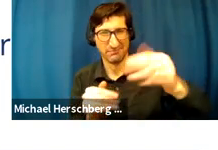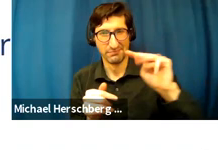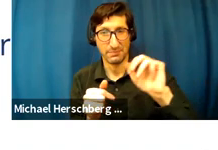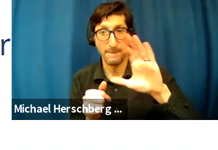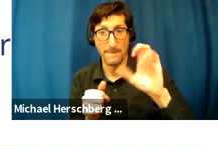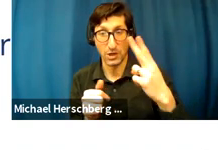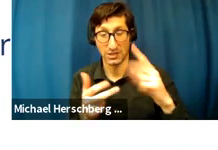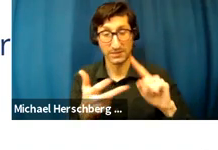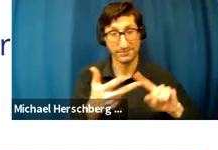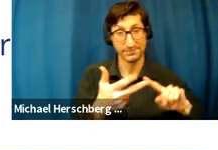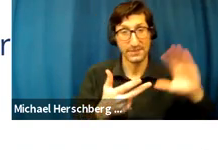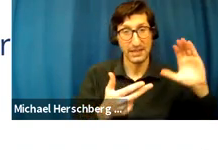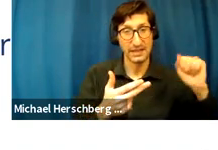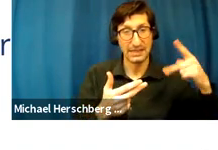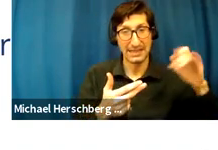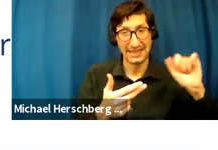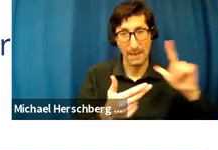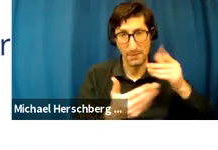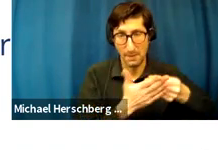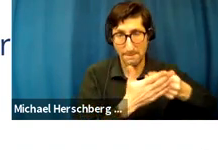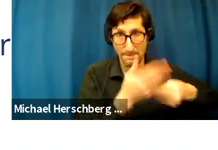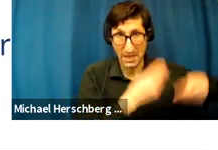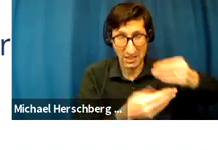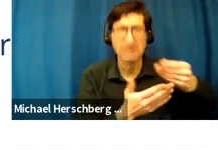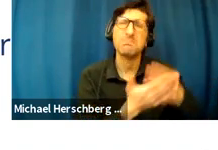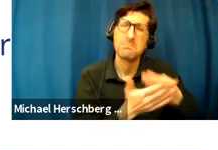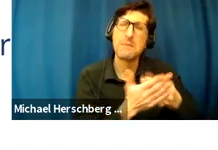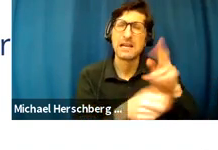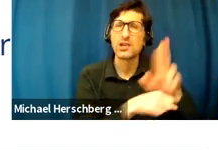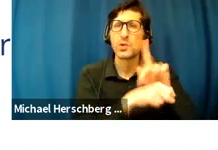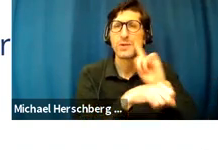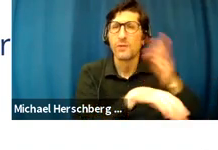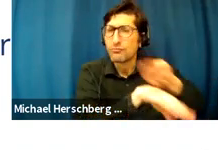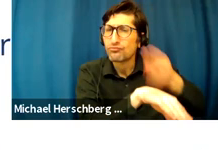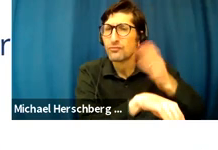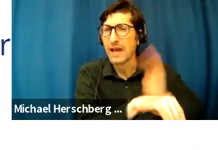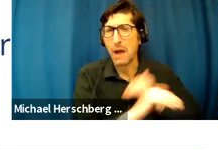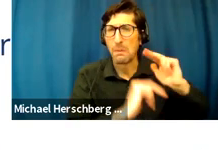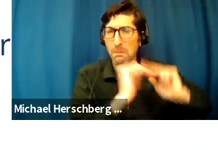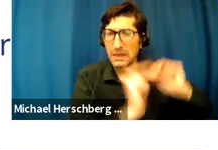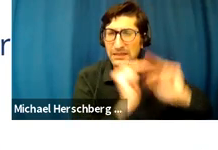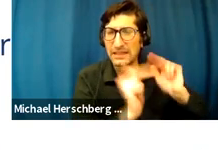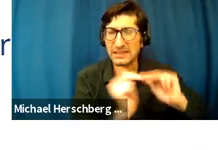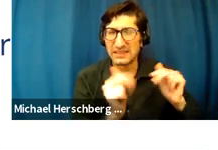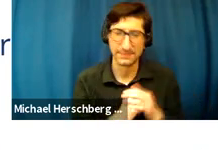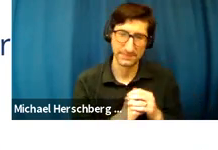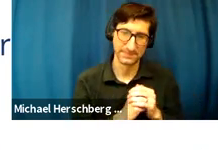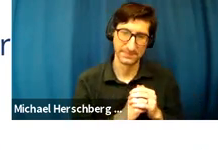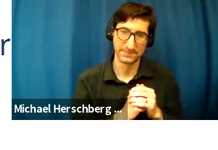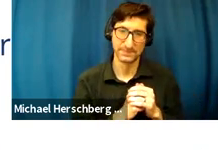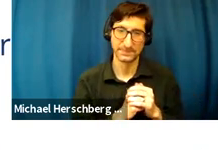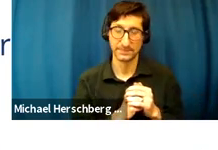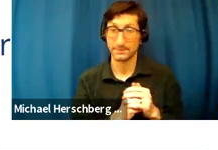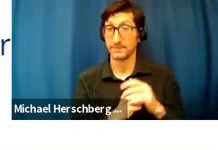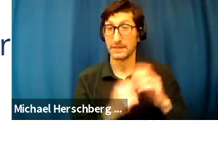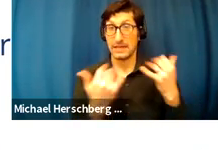capital budget, funding that we'll use to improve our facilities. This year, the superintendent is doing